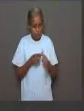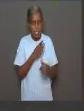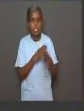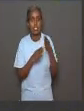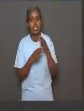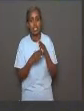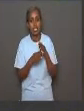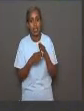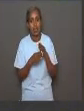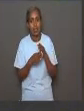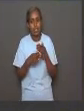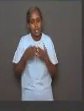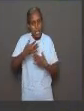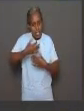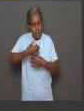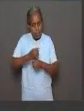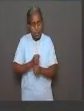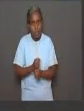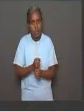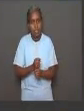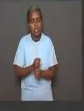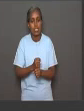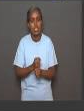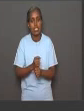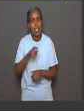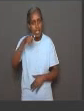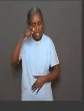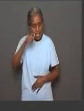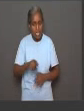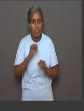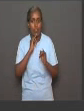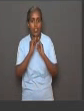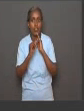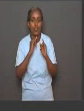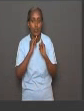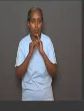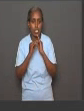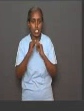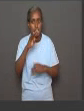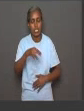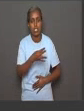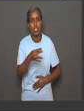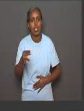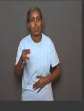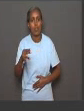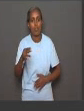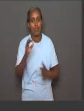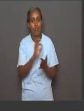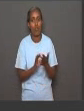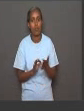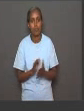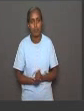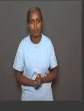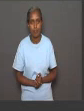Our first step is to summarize the relevant information in